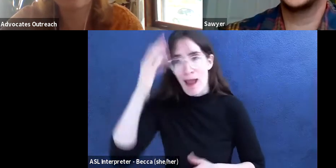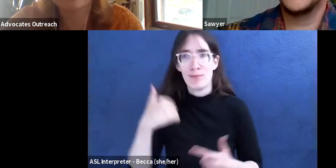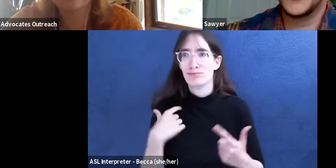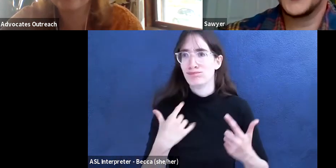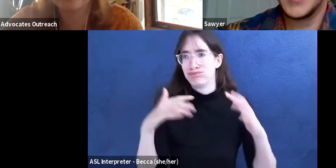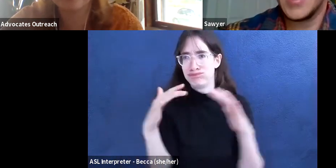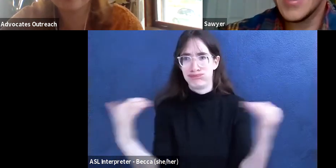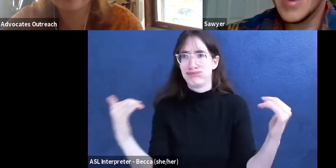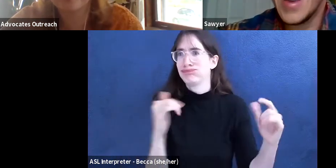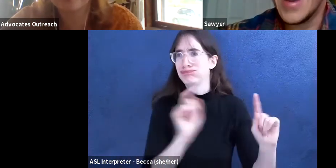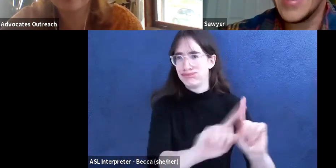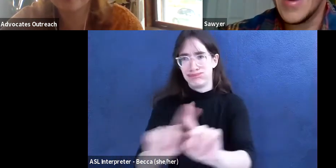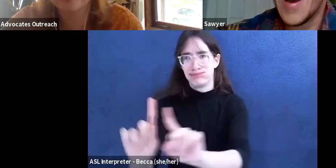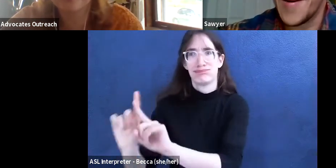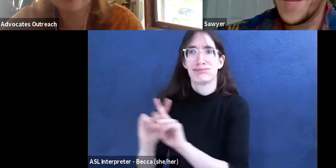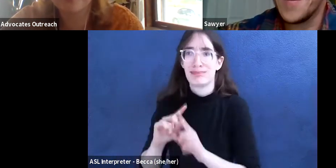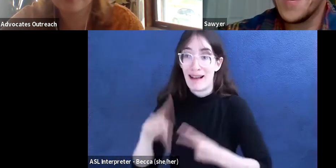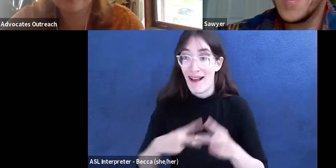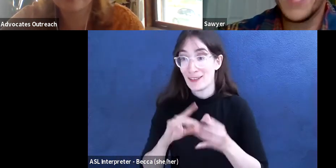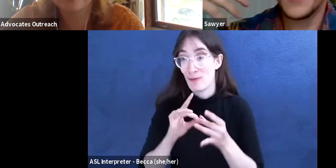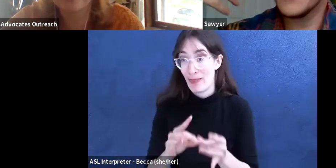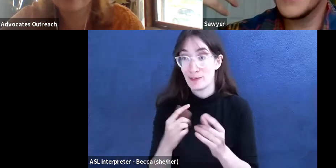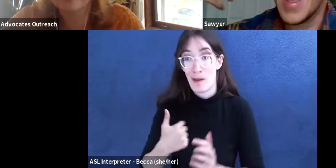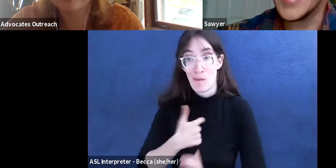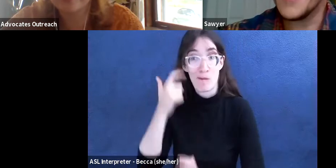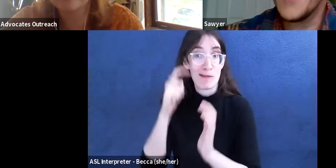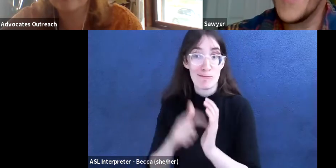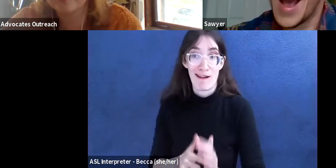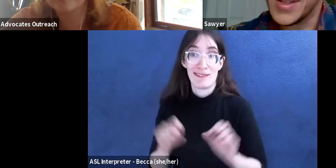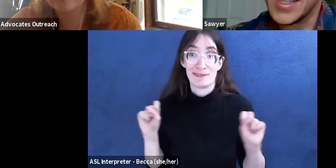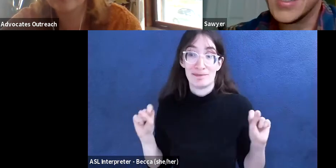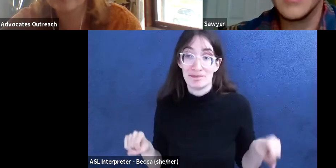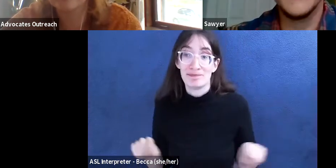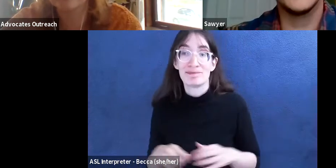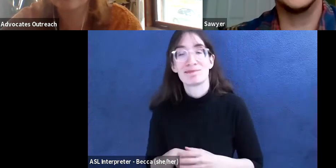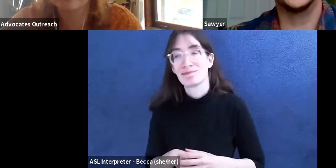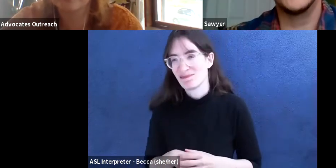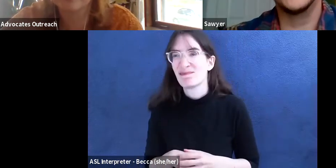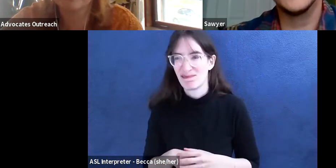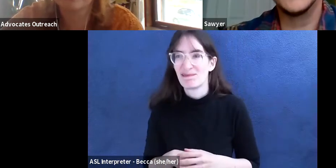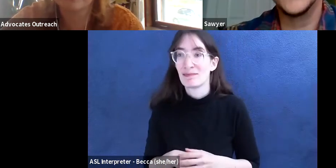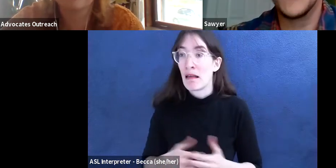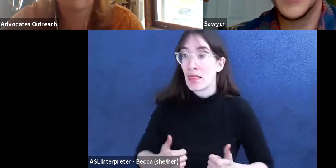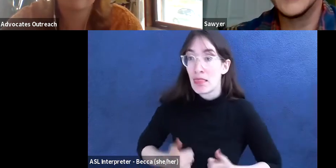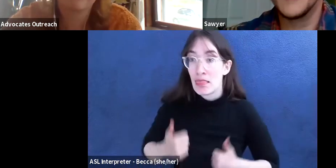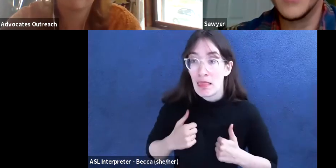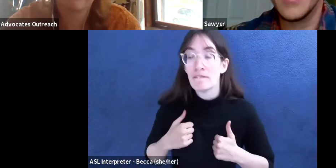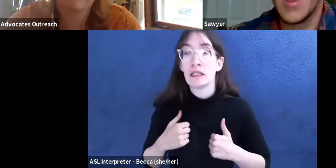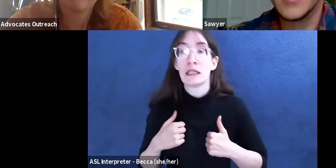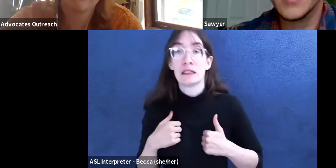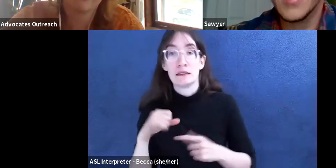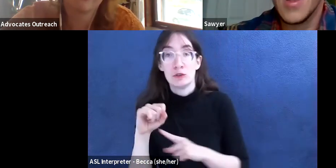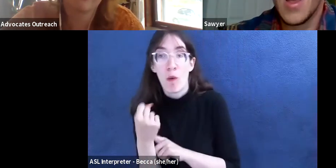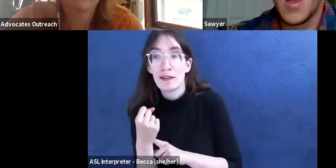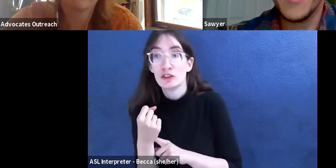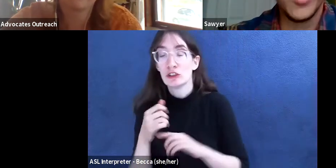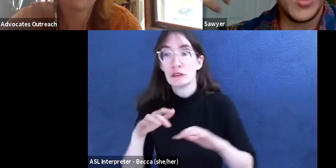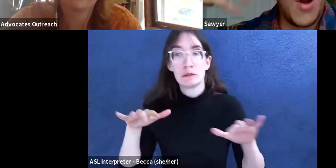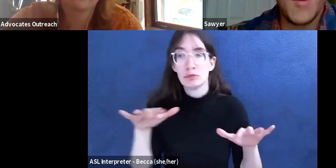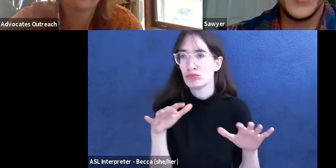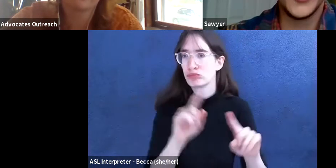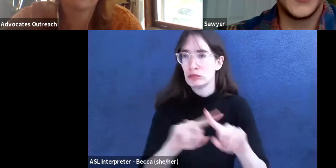like talk about everything all in one conversation. And there's just like no way to actually do that. And so having lots